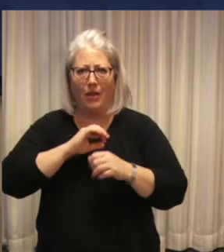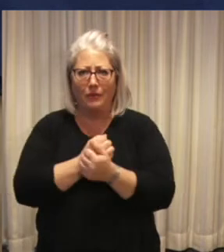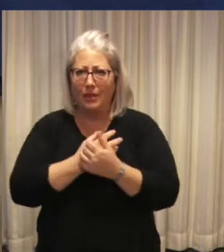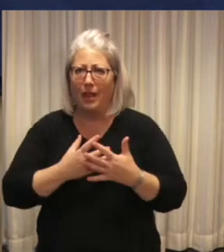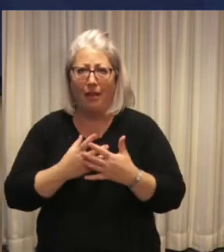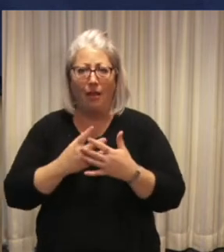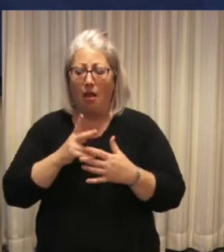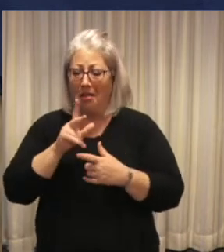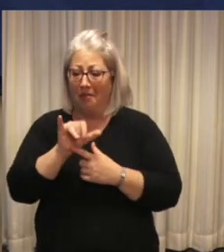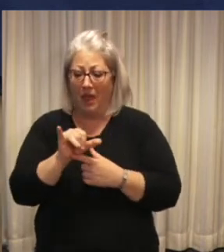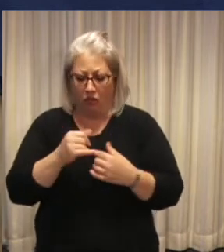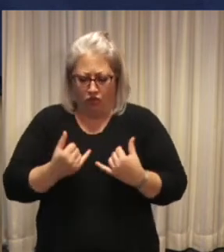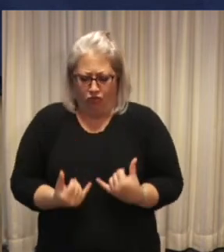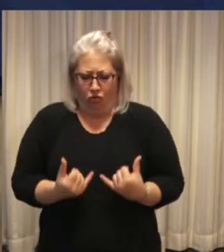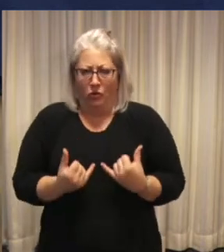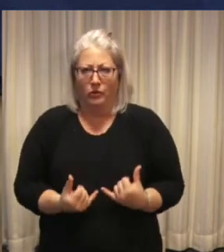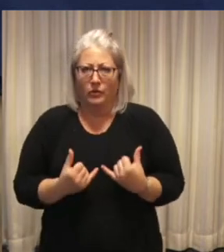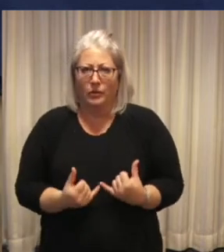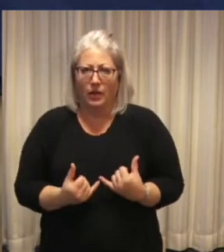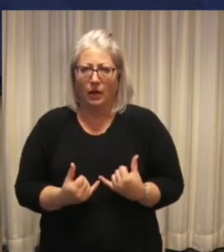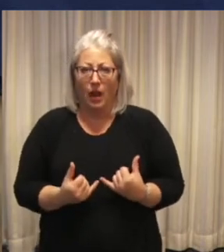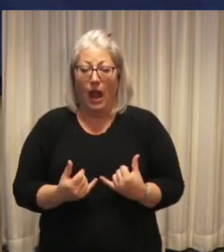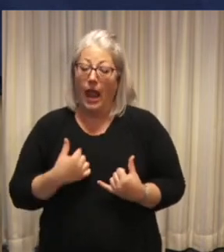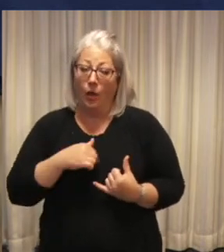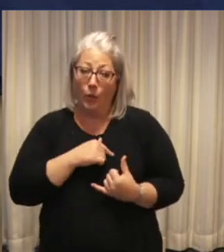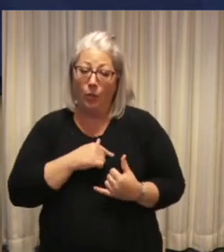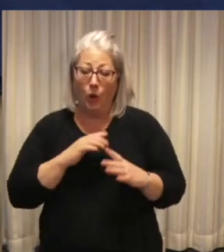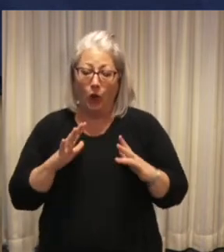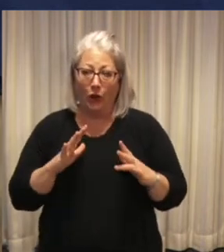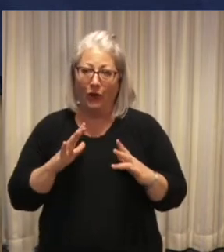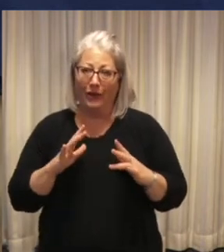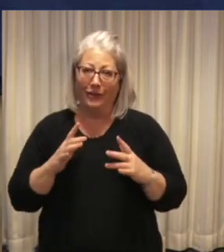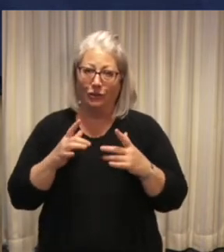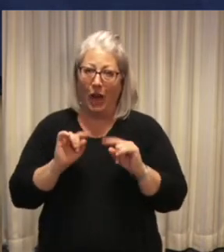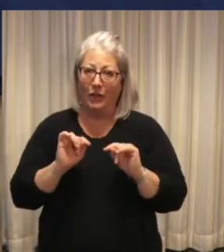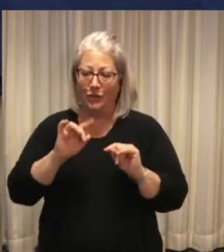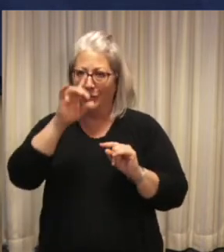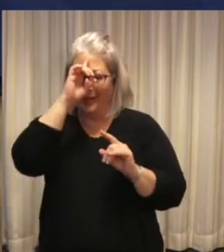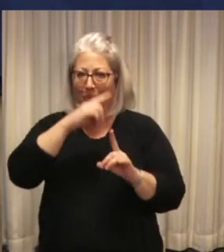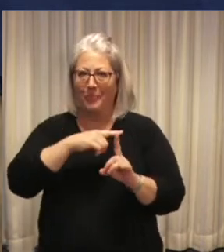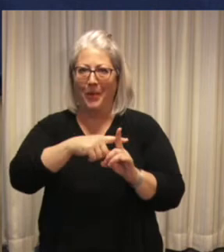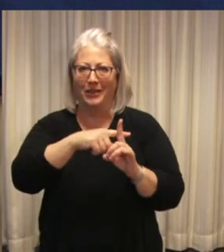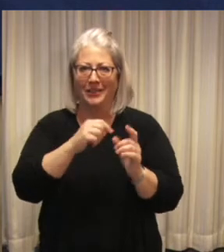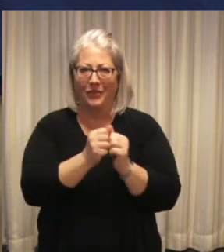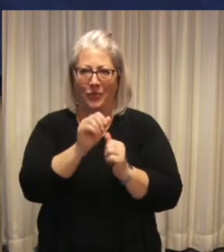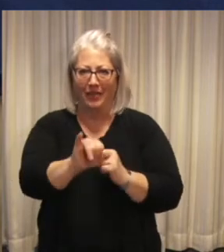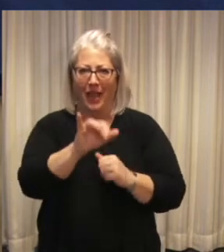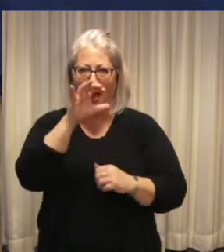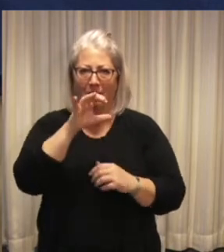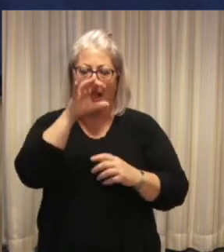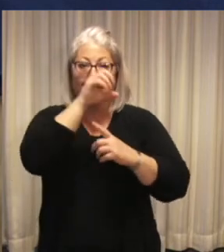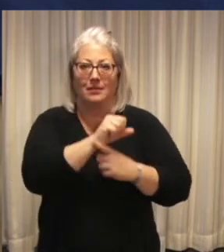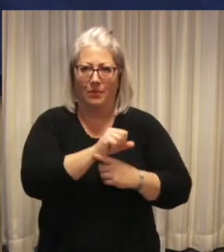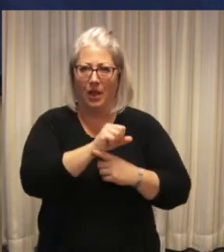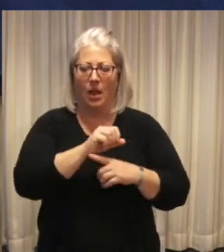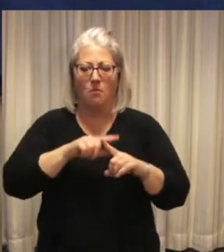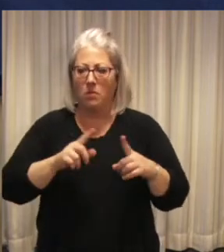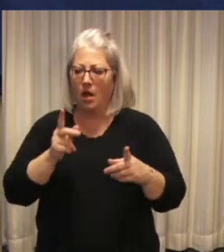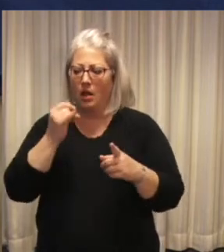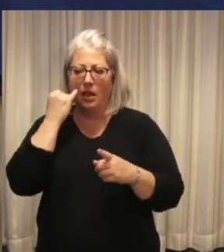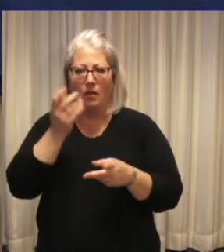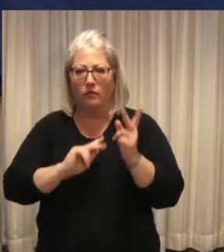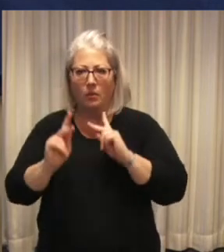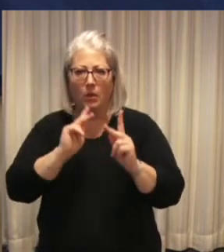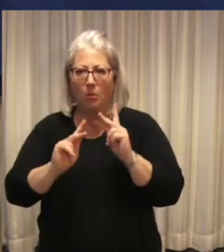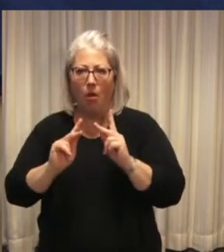current trajectory. And we were somewhat conservative in that estimate. If folks now let off and or continue to